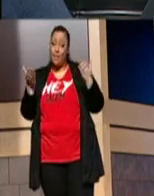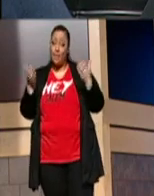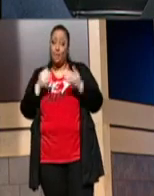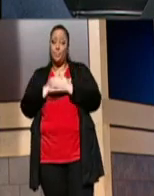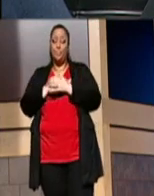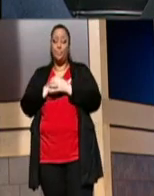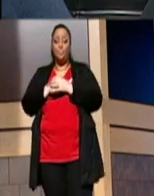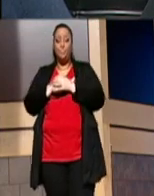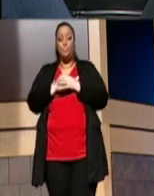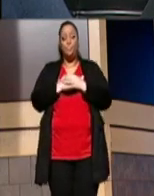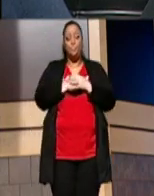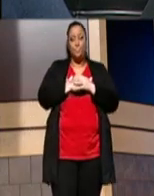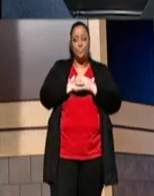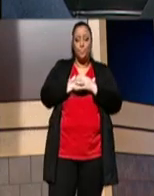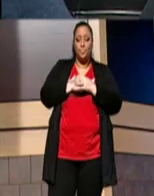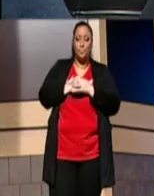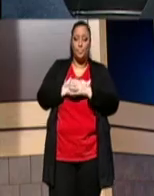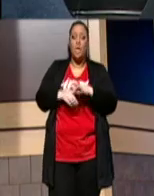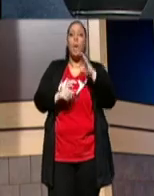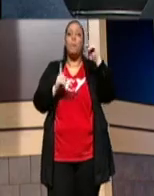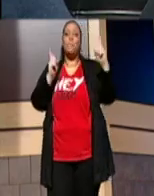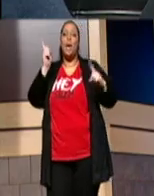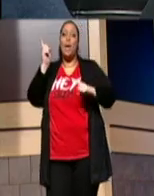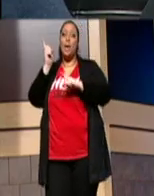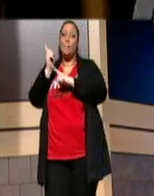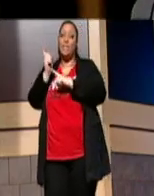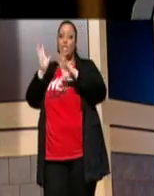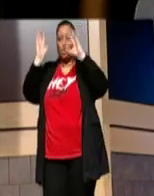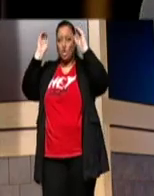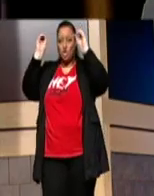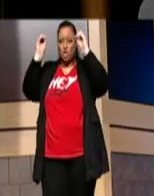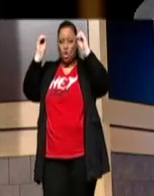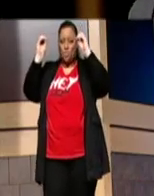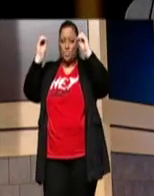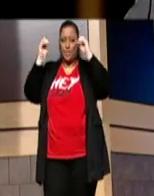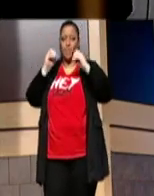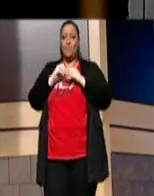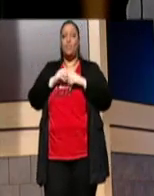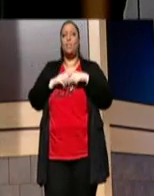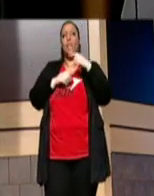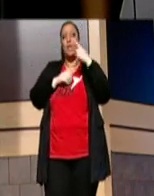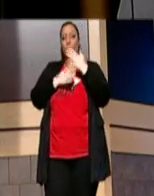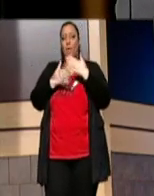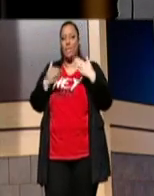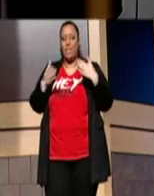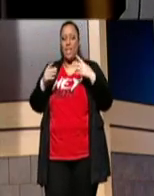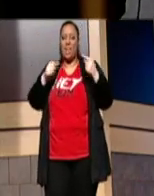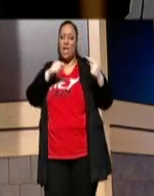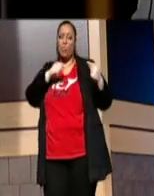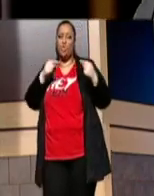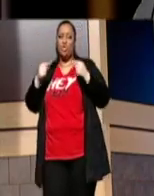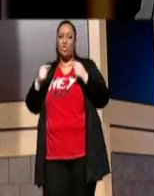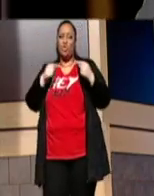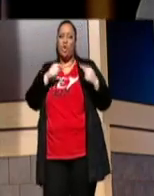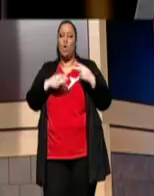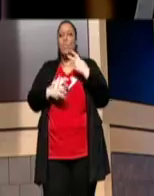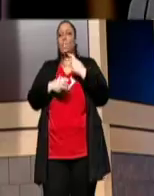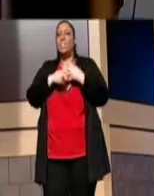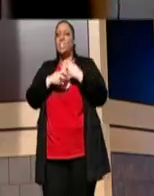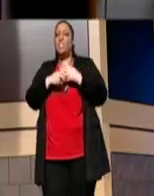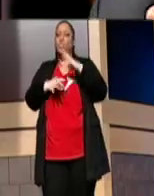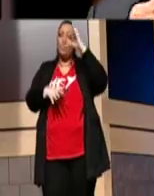Brazier, my mentor, taught me that I have one life. And I used to struggle with this whole issue of